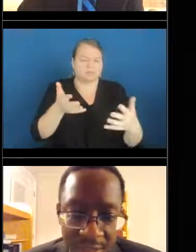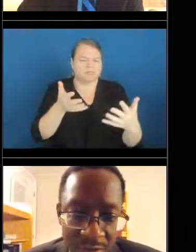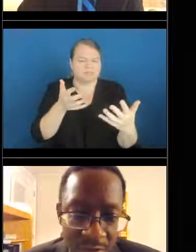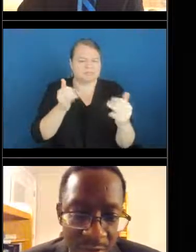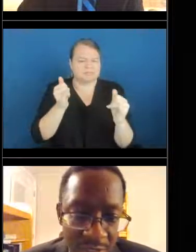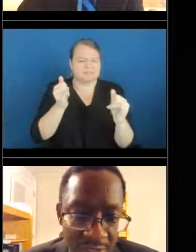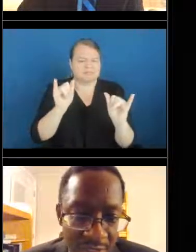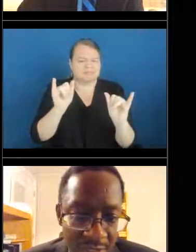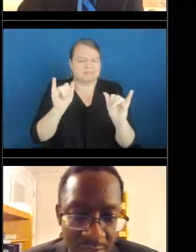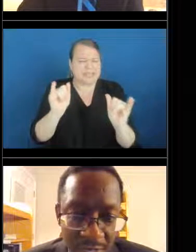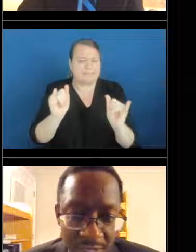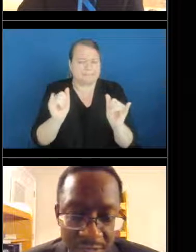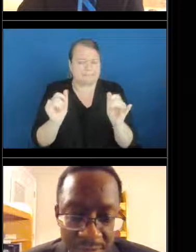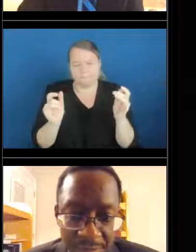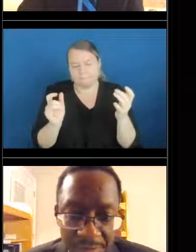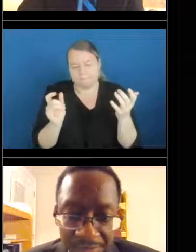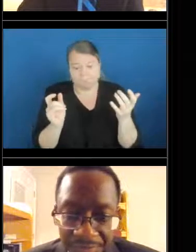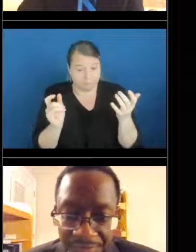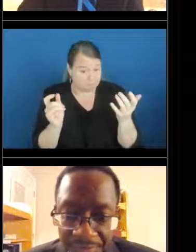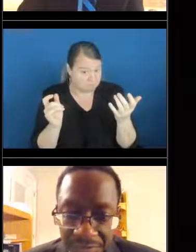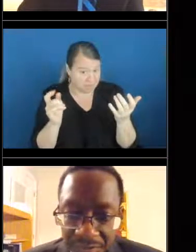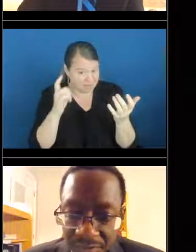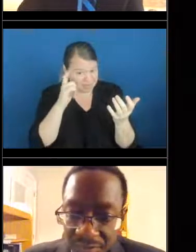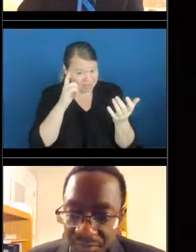if that answers all the questions that were asked.